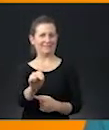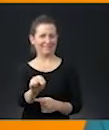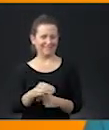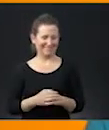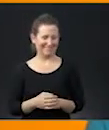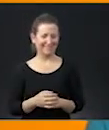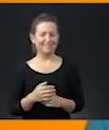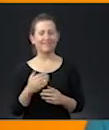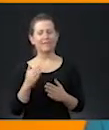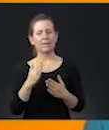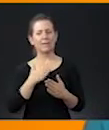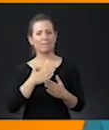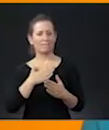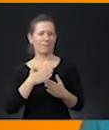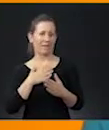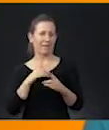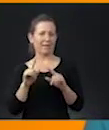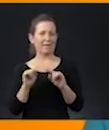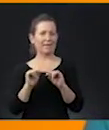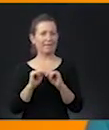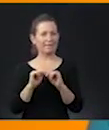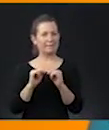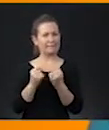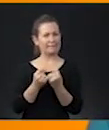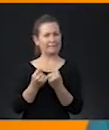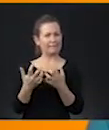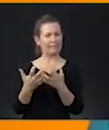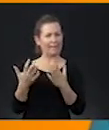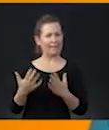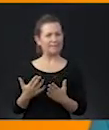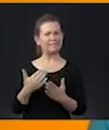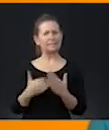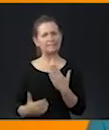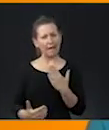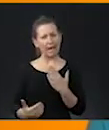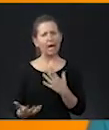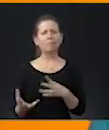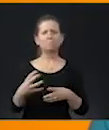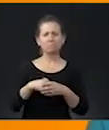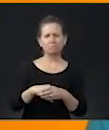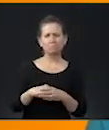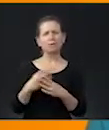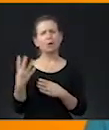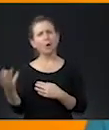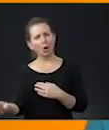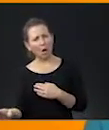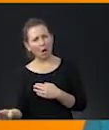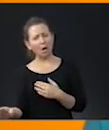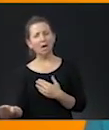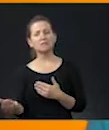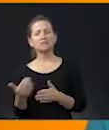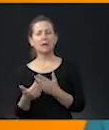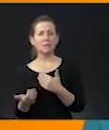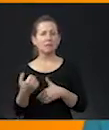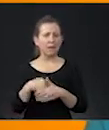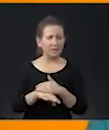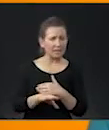some of my teammates came and gone, others came in, and others might leave,